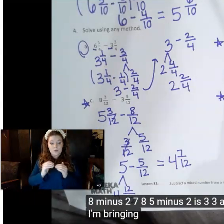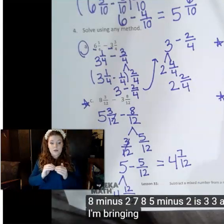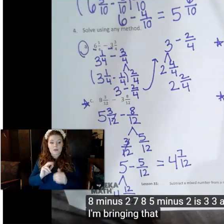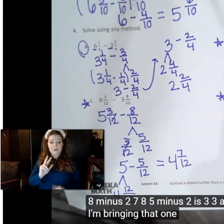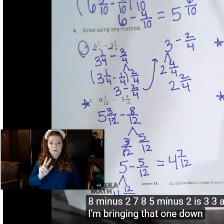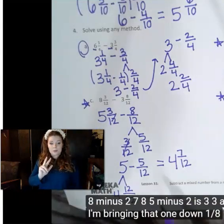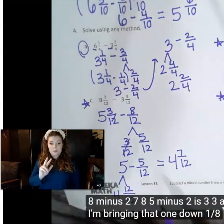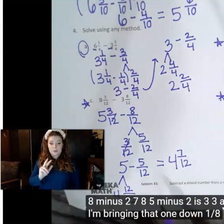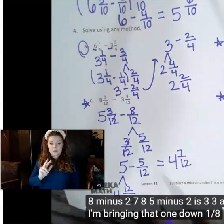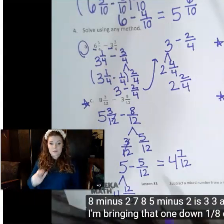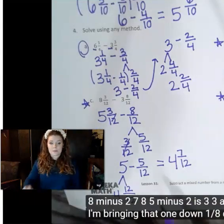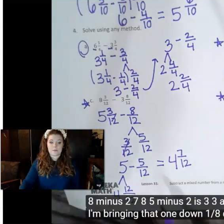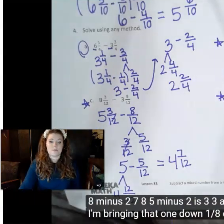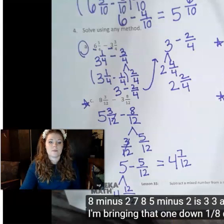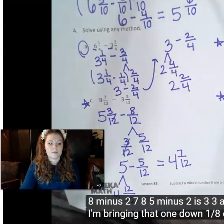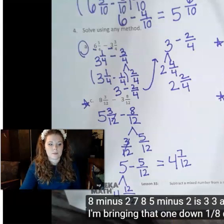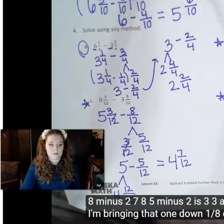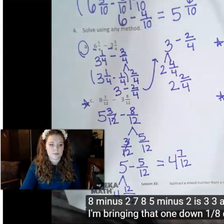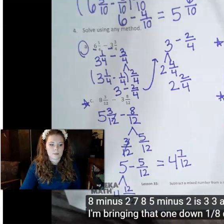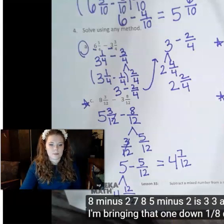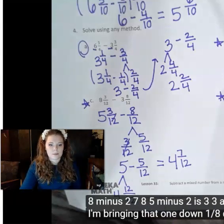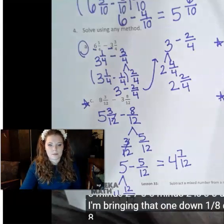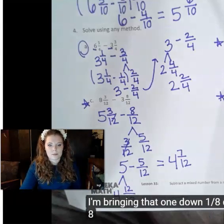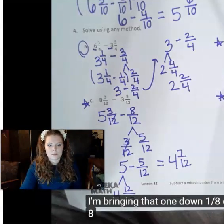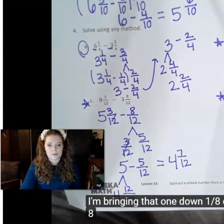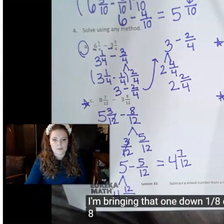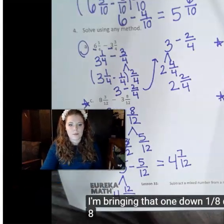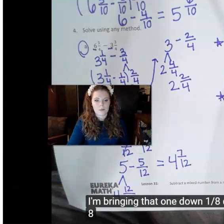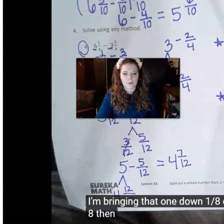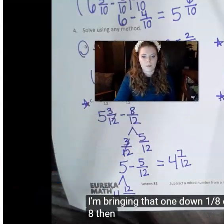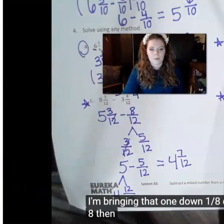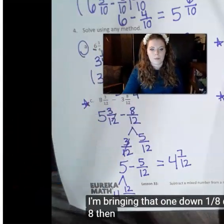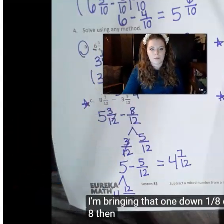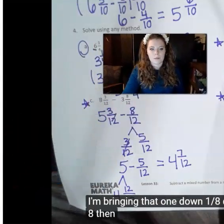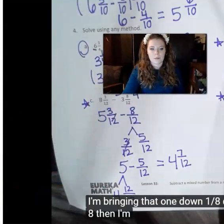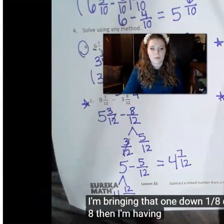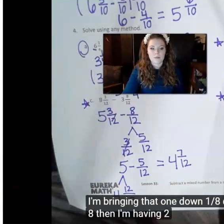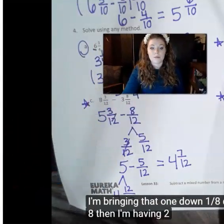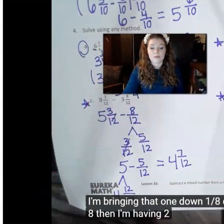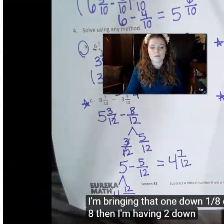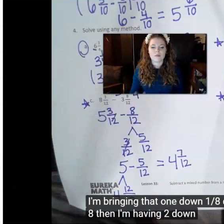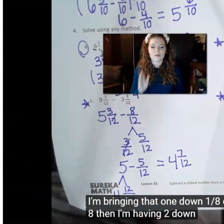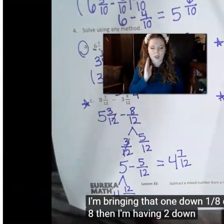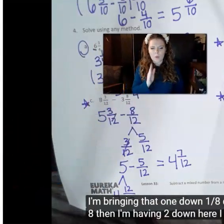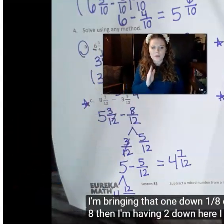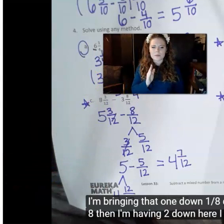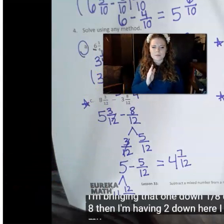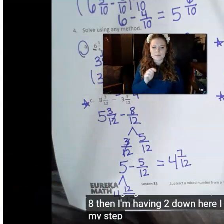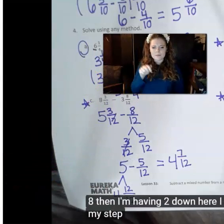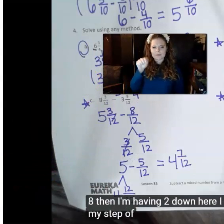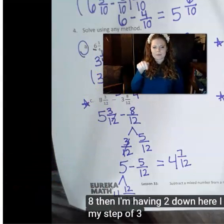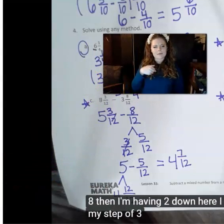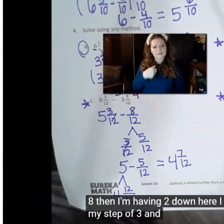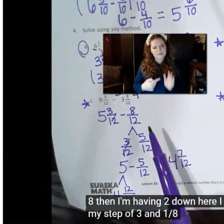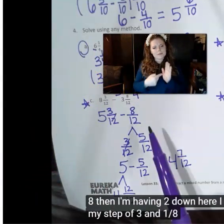1/8, I'm bringing that 1 down, 1/8 down, minus 7/8. Then I'm having to, down here I showed